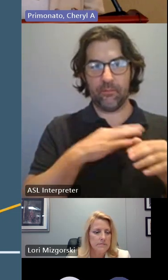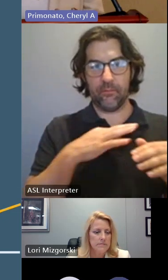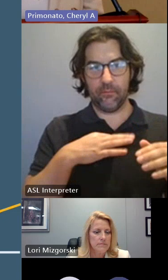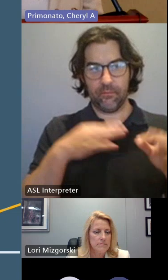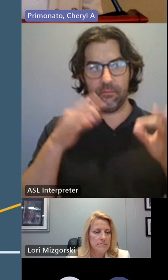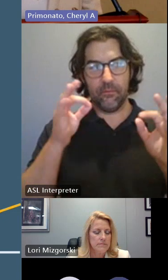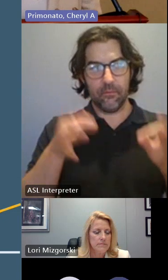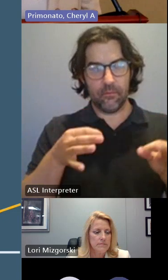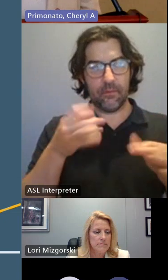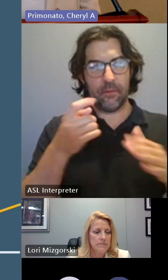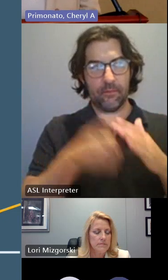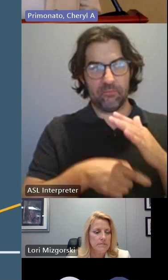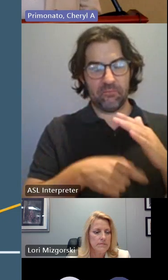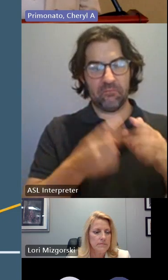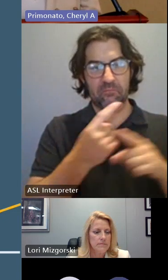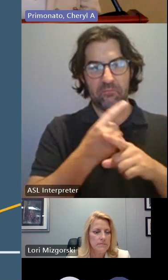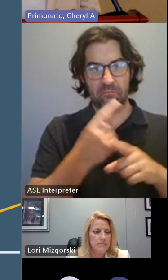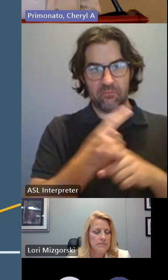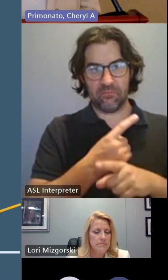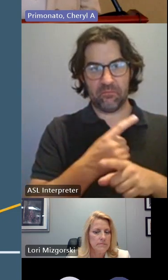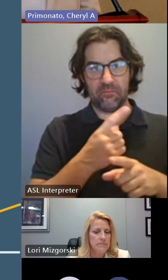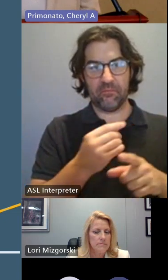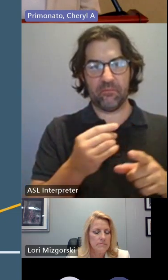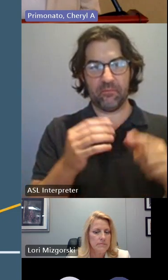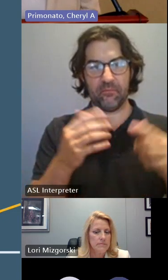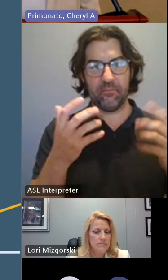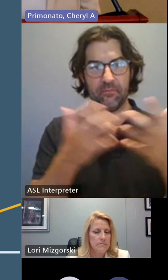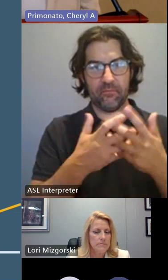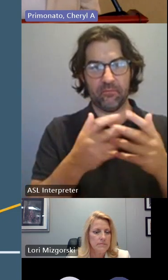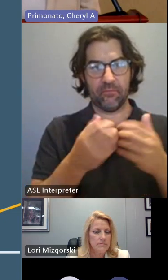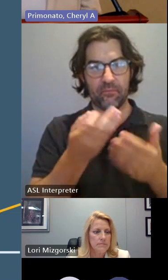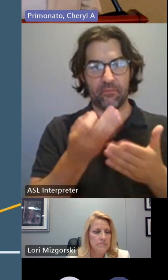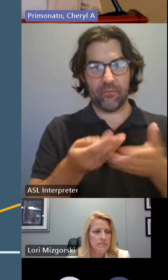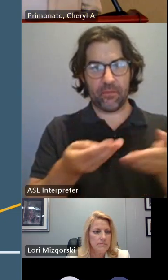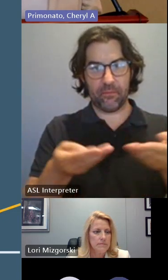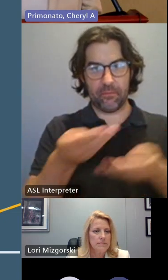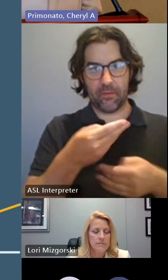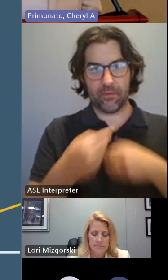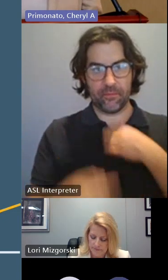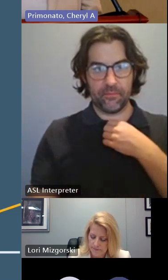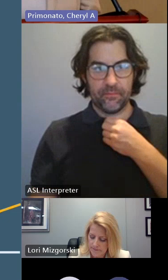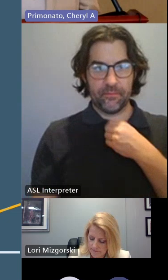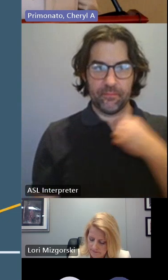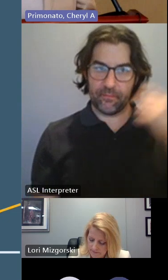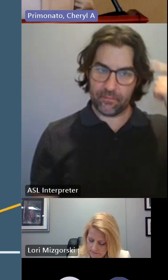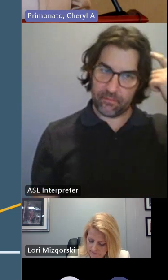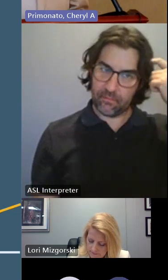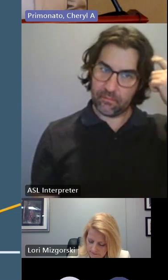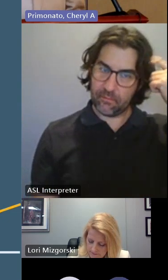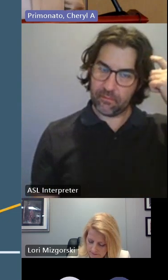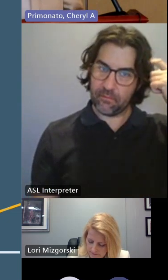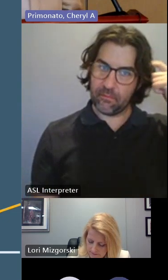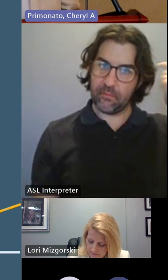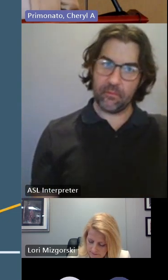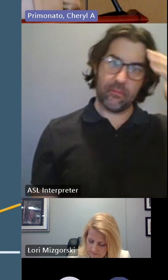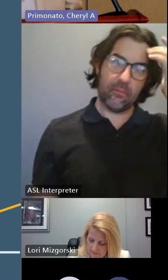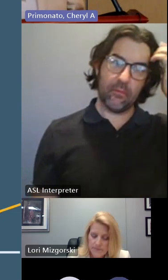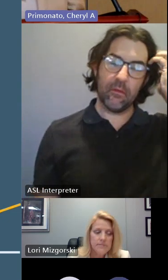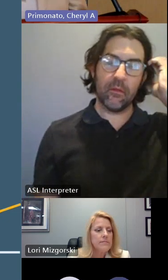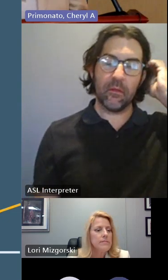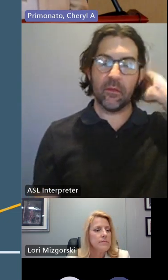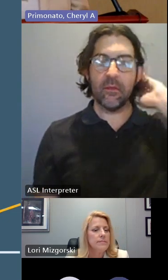the pricing to be fair and reasonable and consistent with the funds budgeted. The next item, number 3, is for